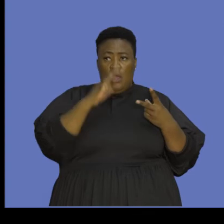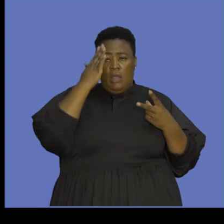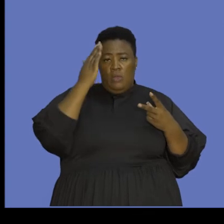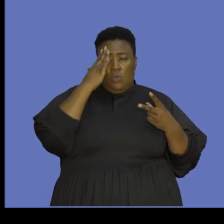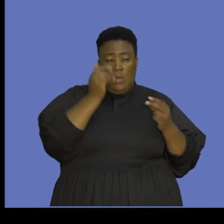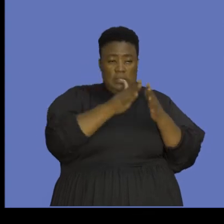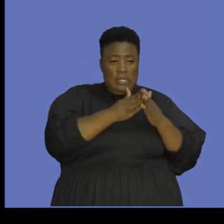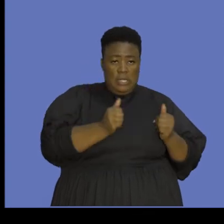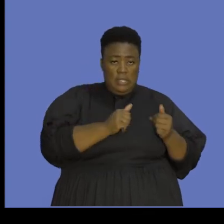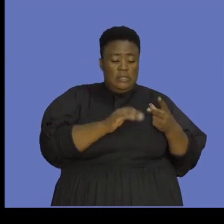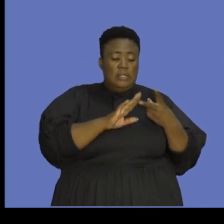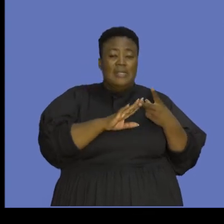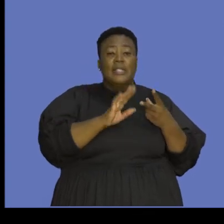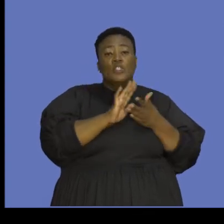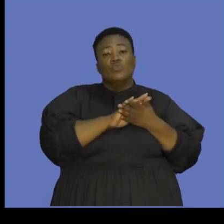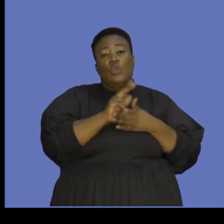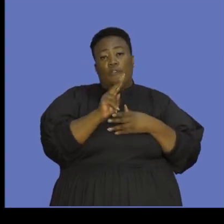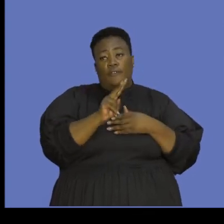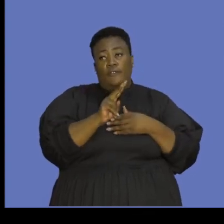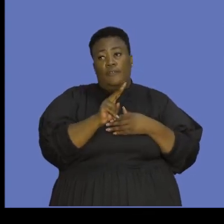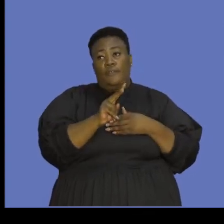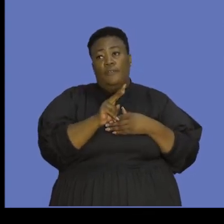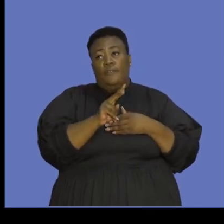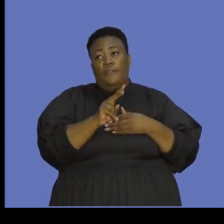the acceleration is 12.